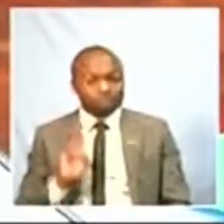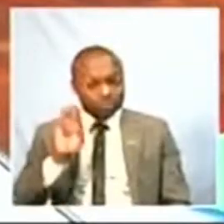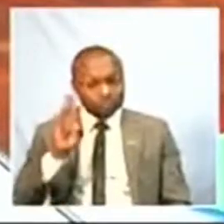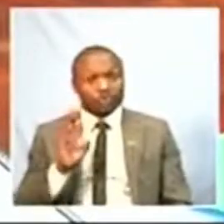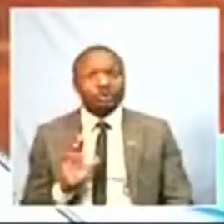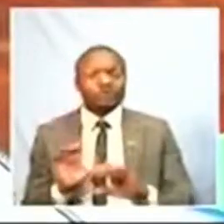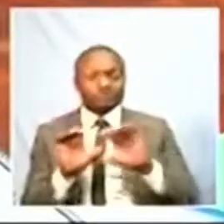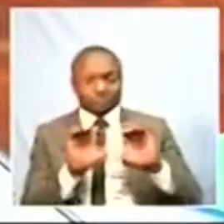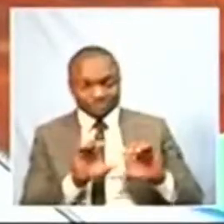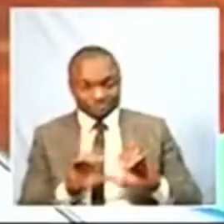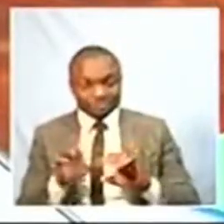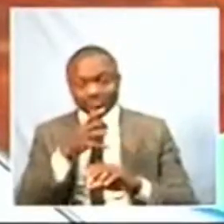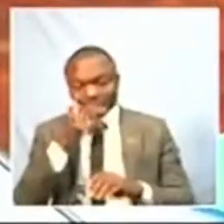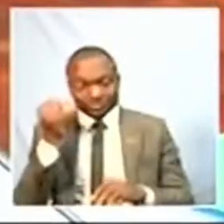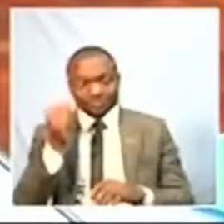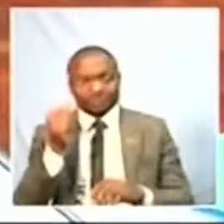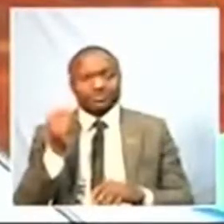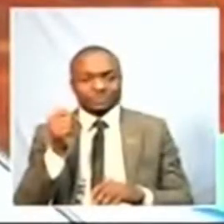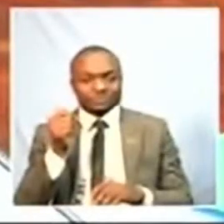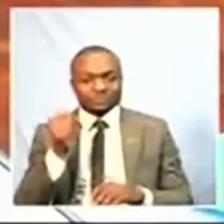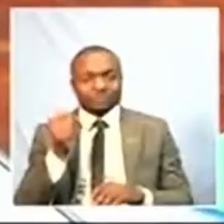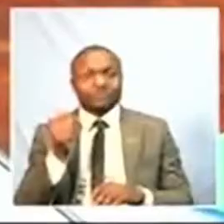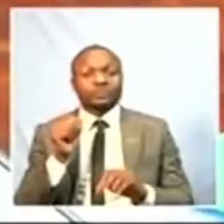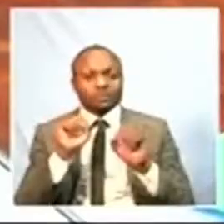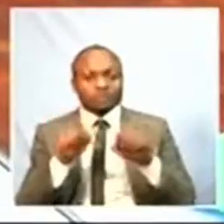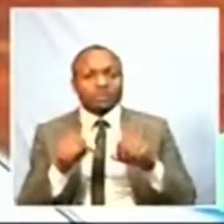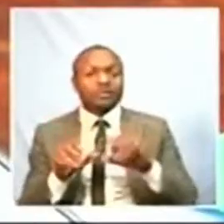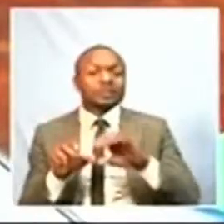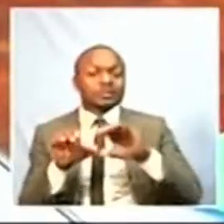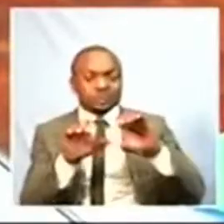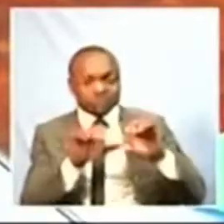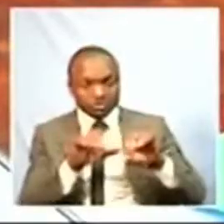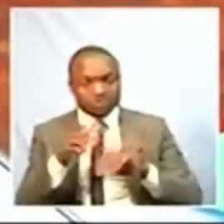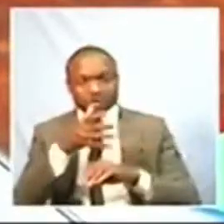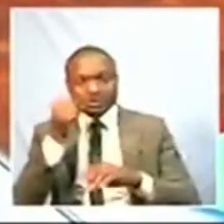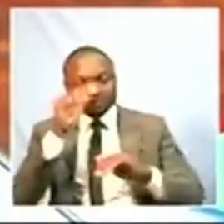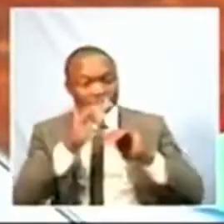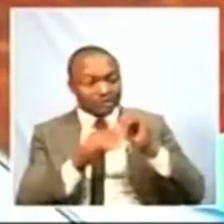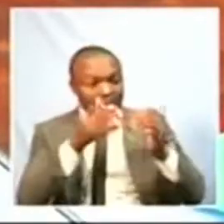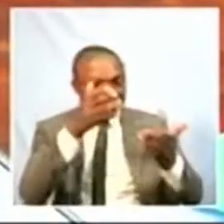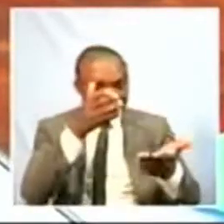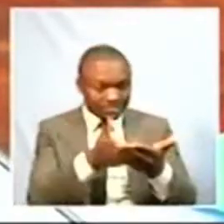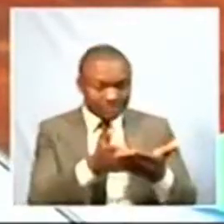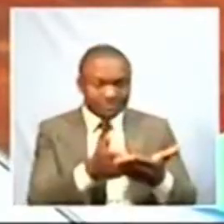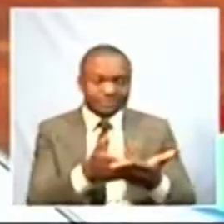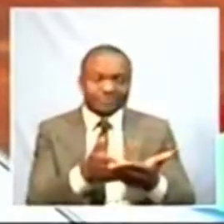We could have done better than what we have presented this morning, Chair.